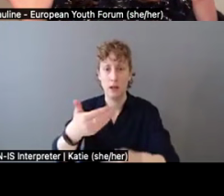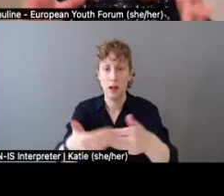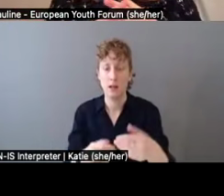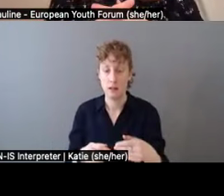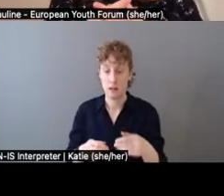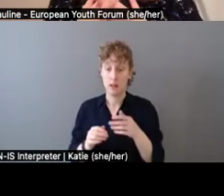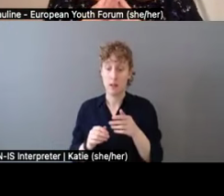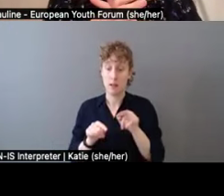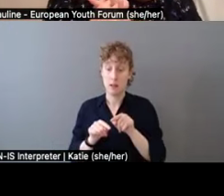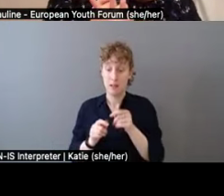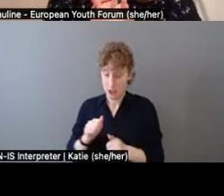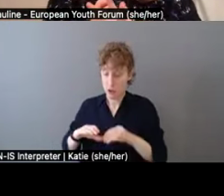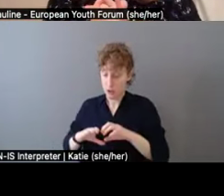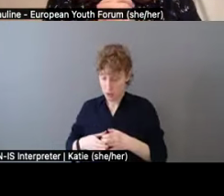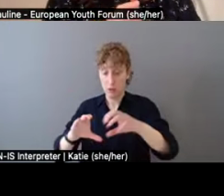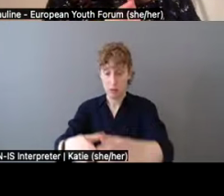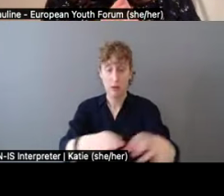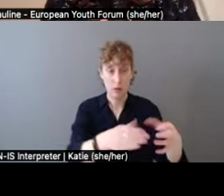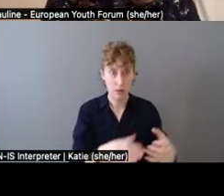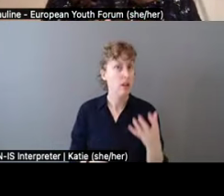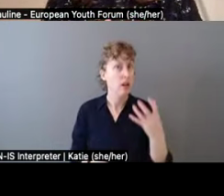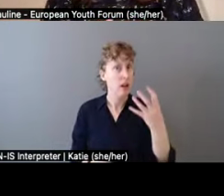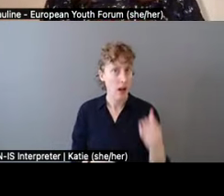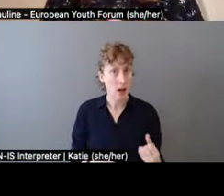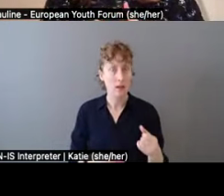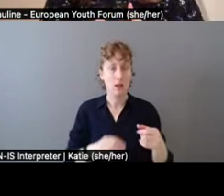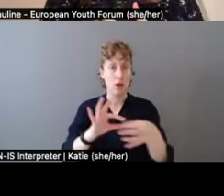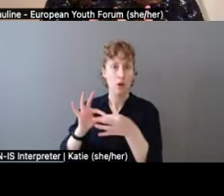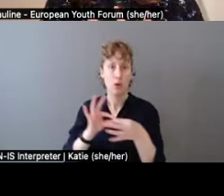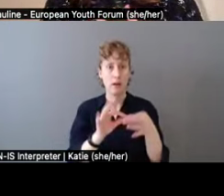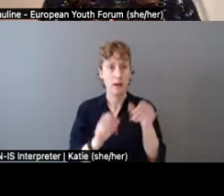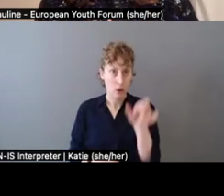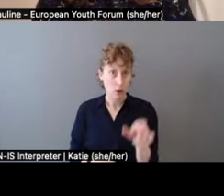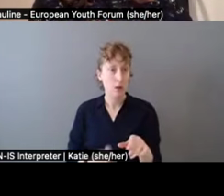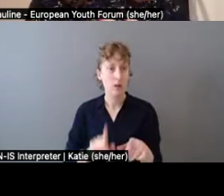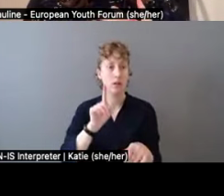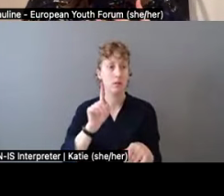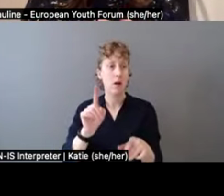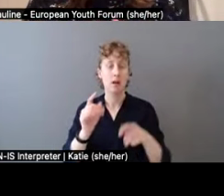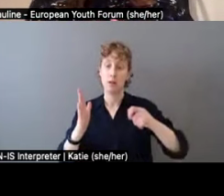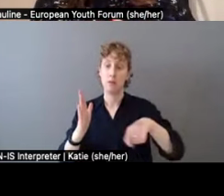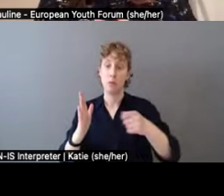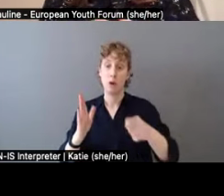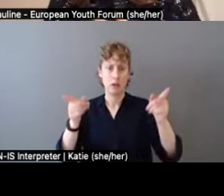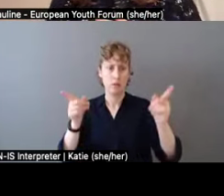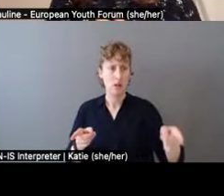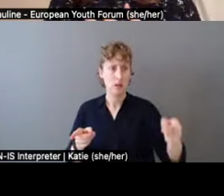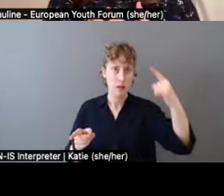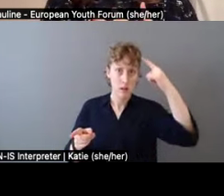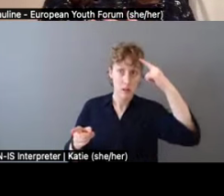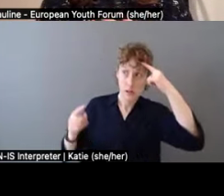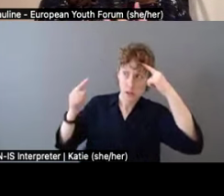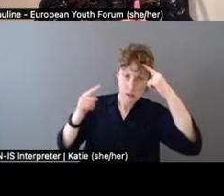consortium, but the project proposal needs to be written together. You can register to the platform. So you also